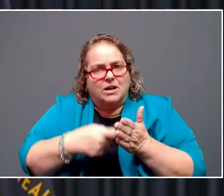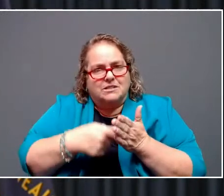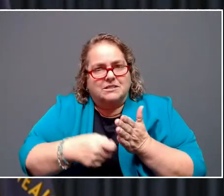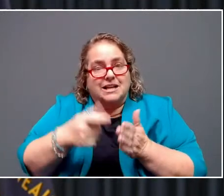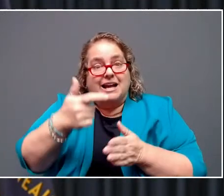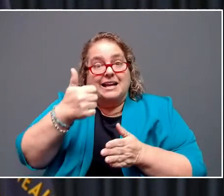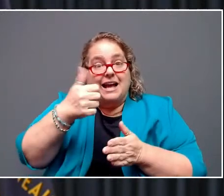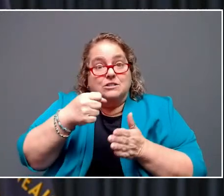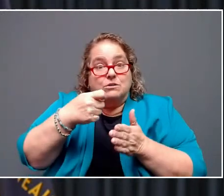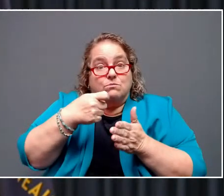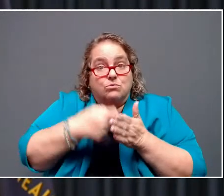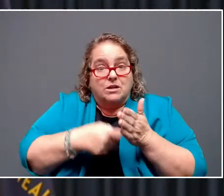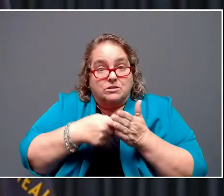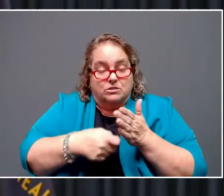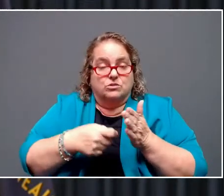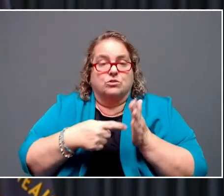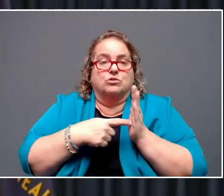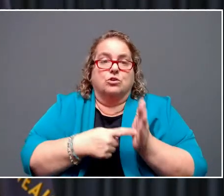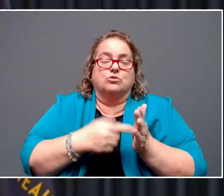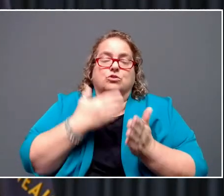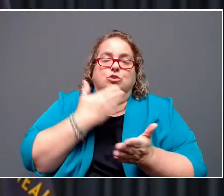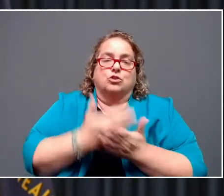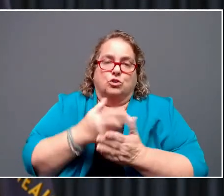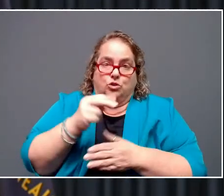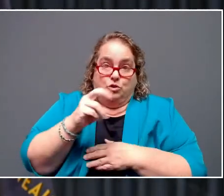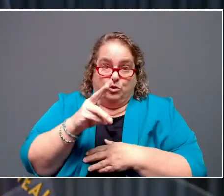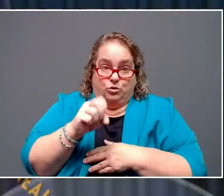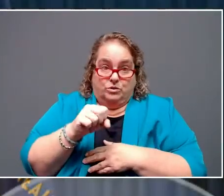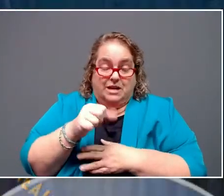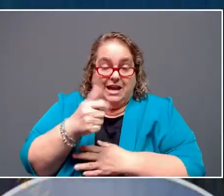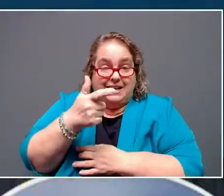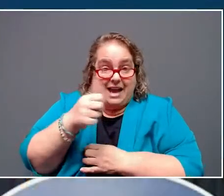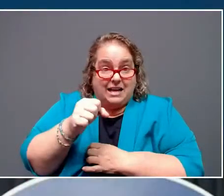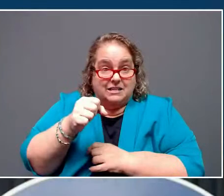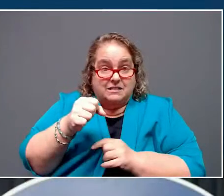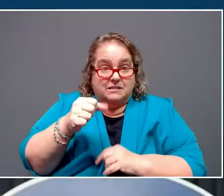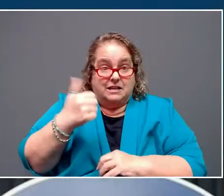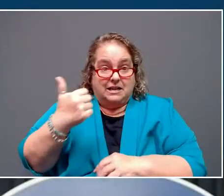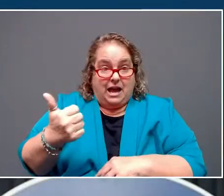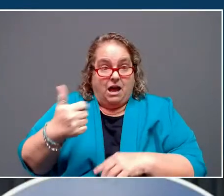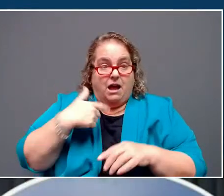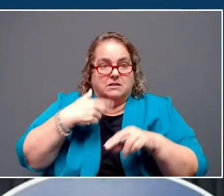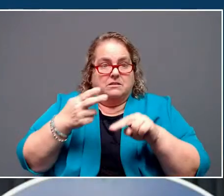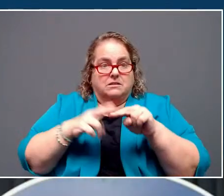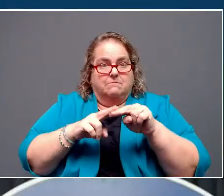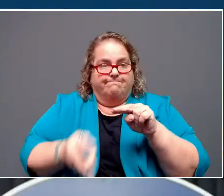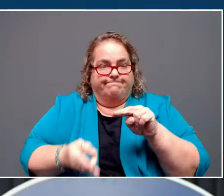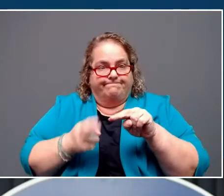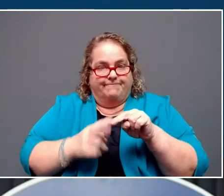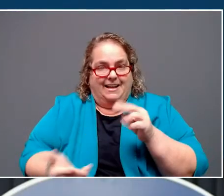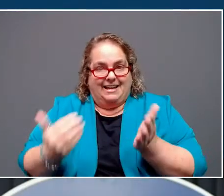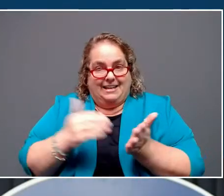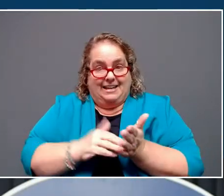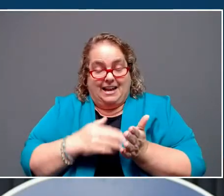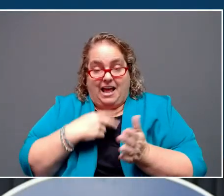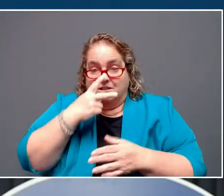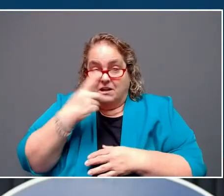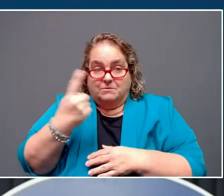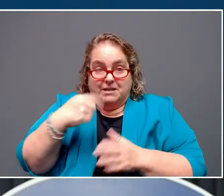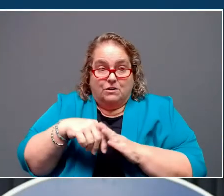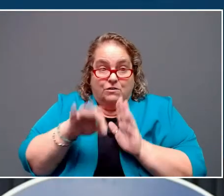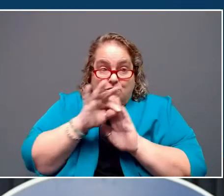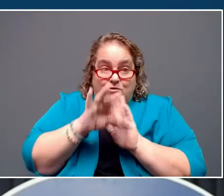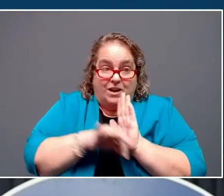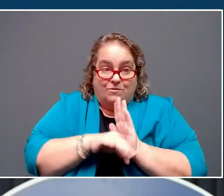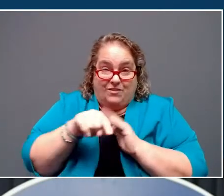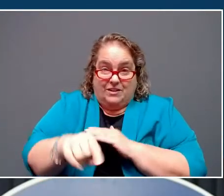represent the good news that's out there. Gas prices have dropped once again. In fact, I saw something in Frankfurt this